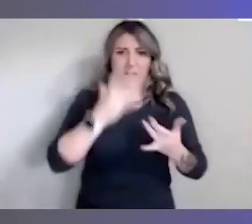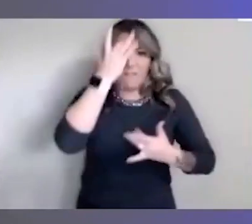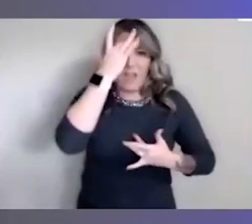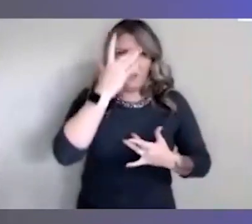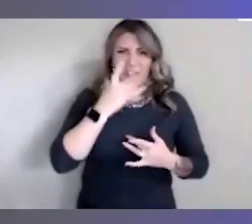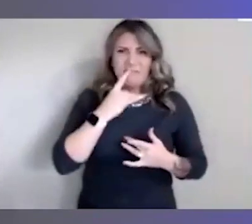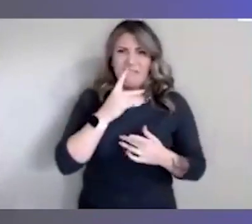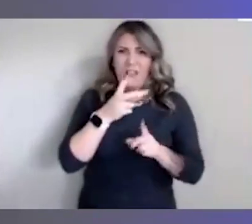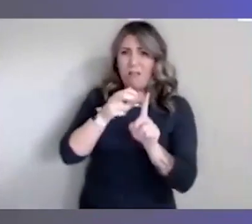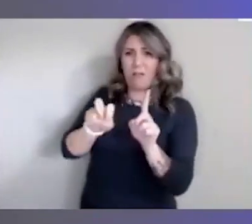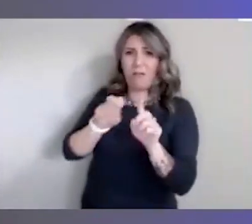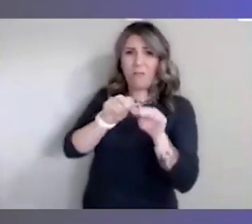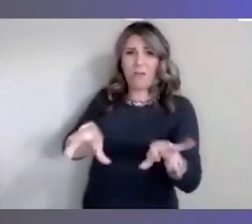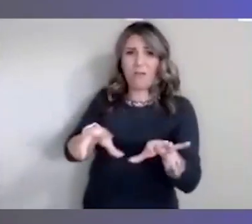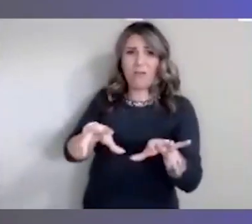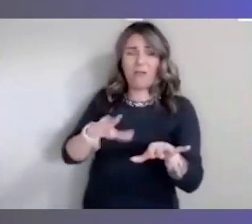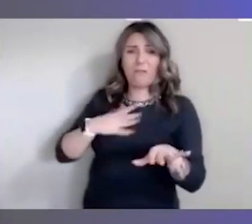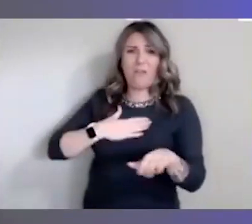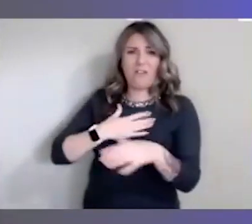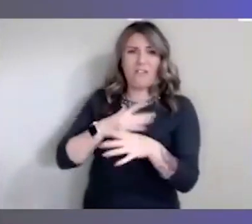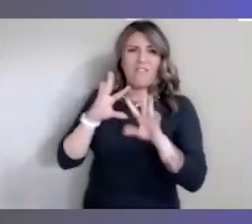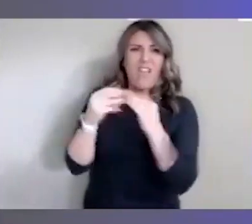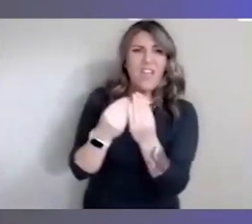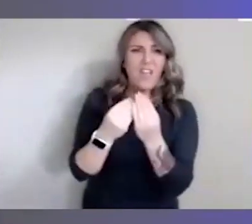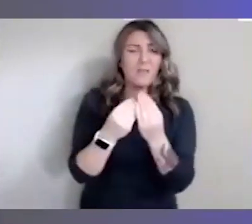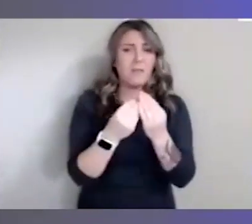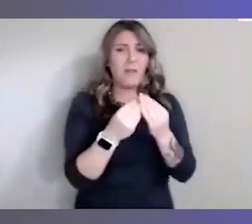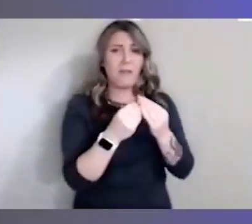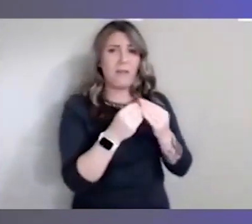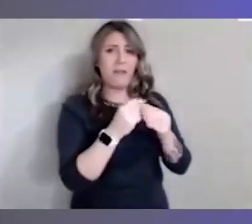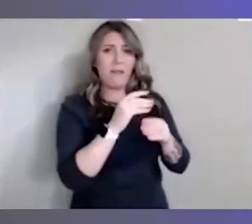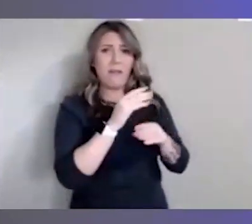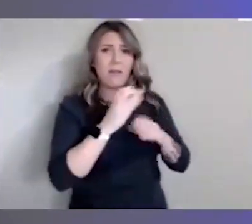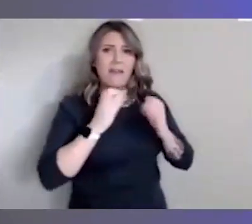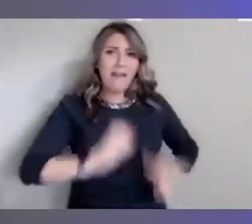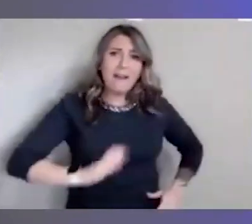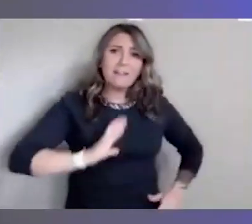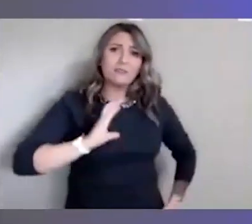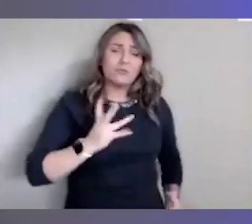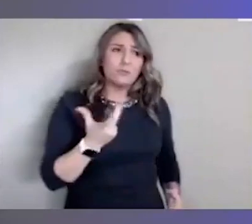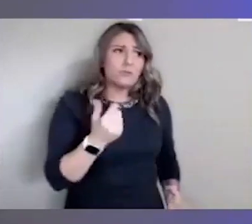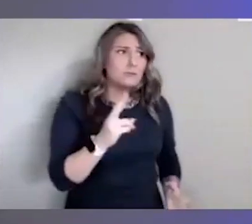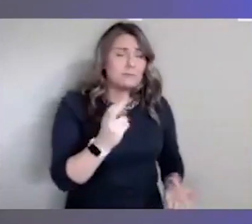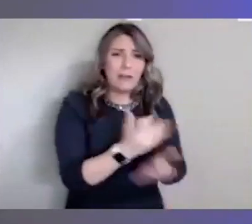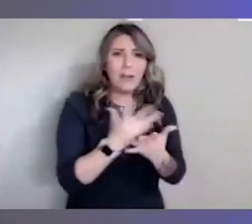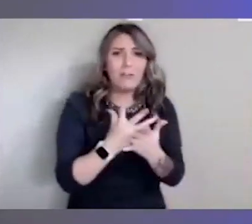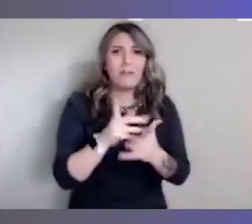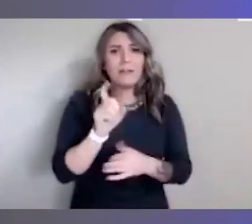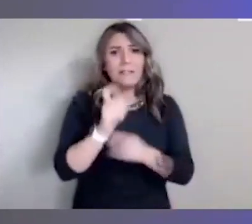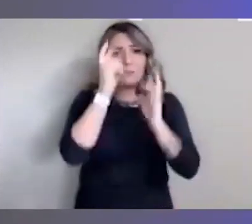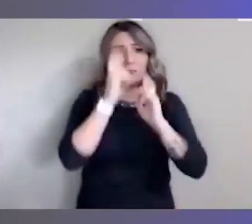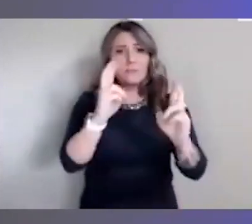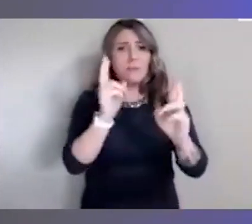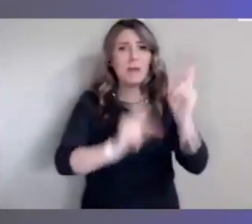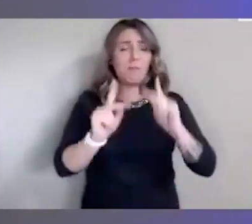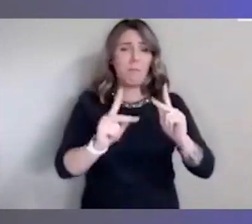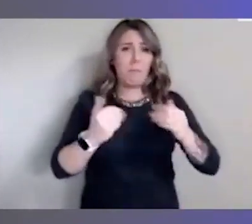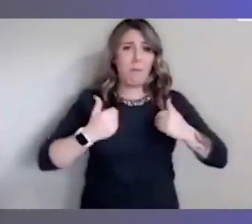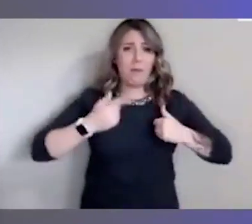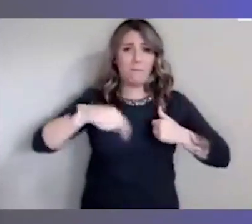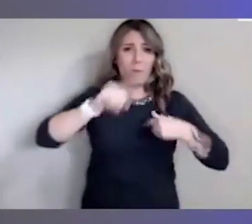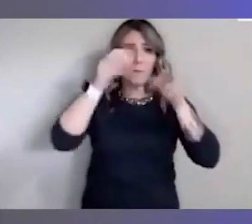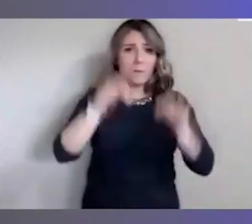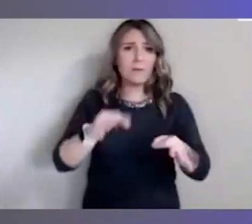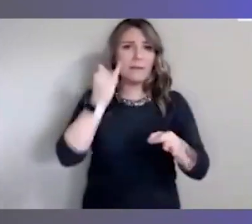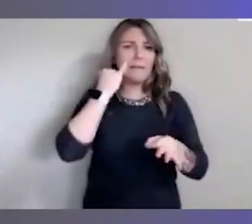customers, my workers. So we're going to do these things. We have to respect people who want to make those decisions. If part of the pushback is it's